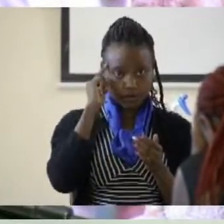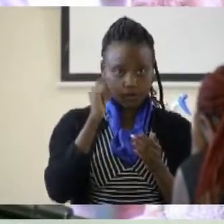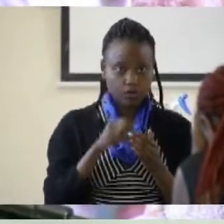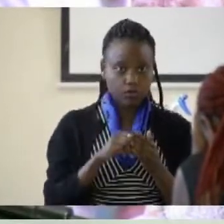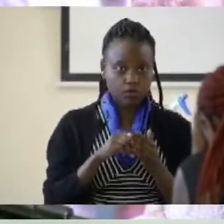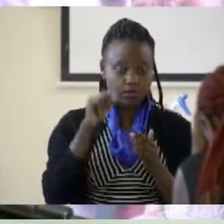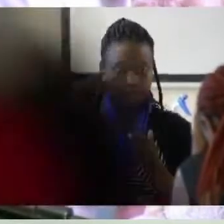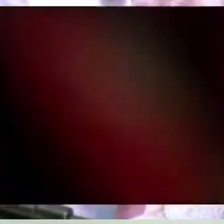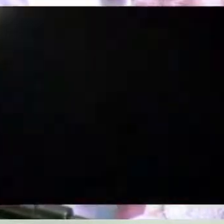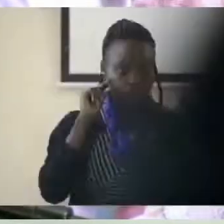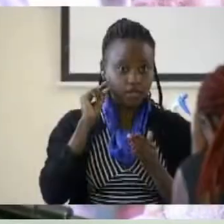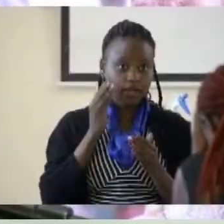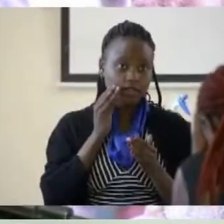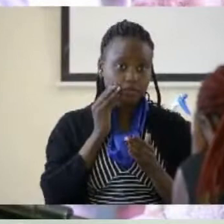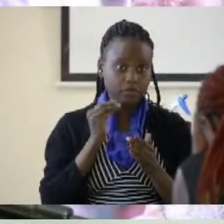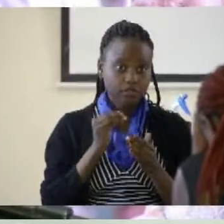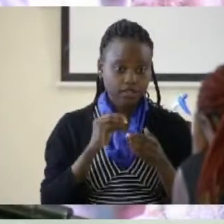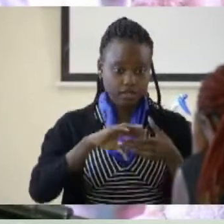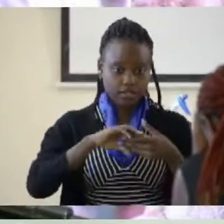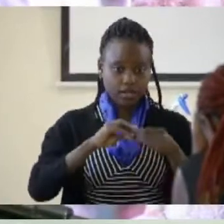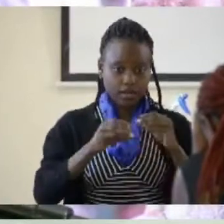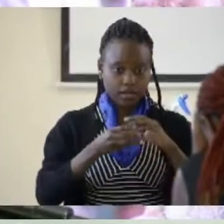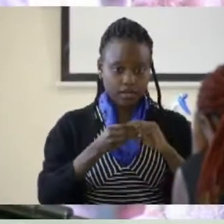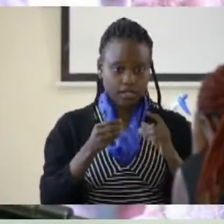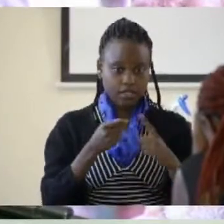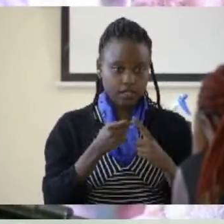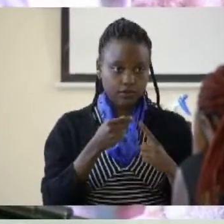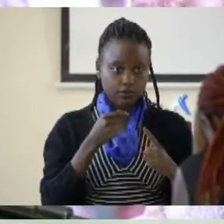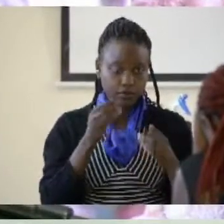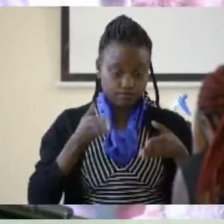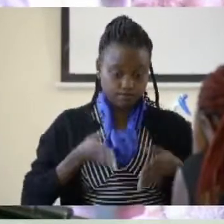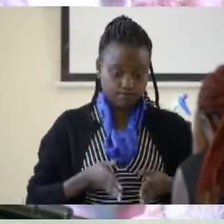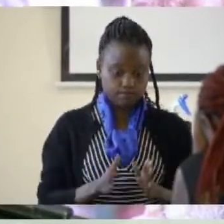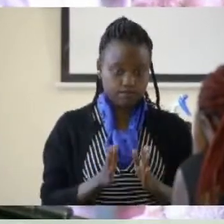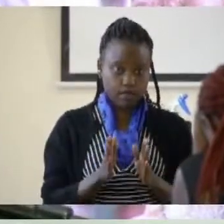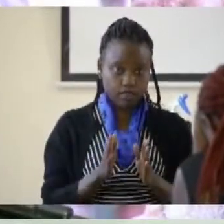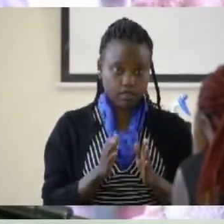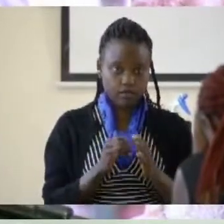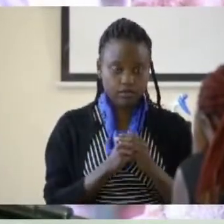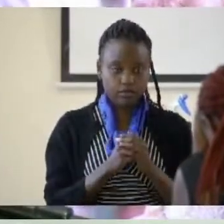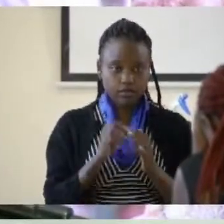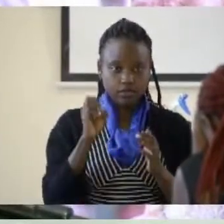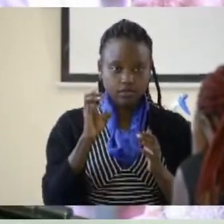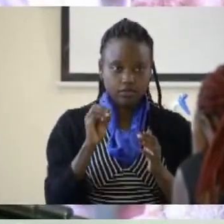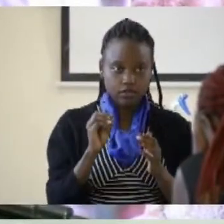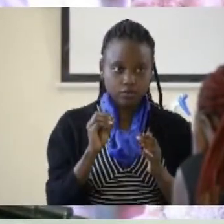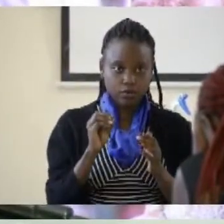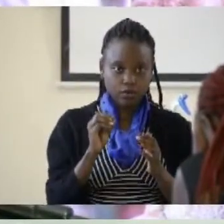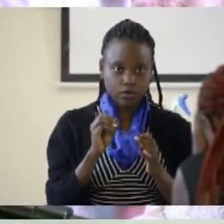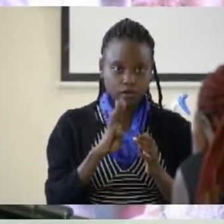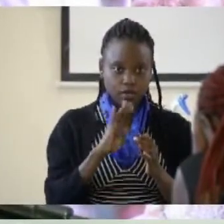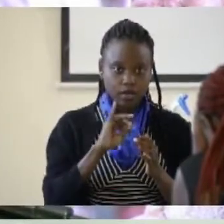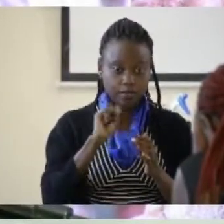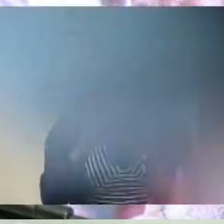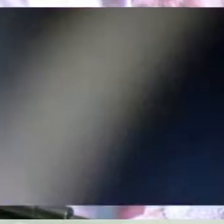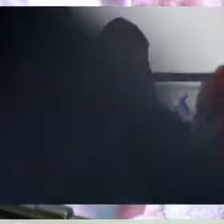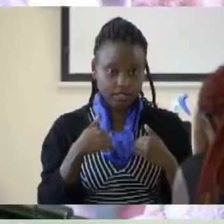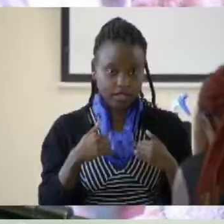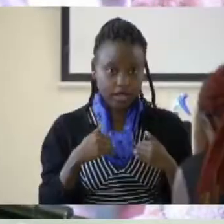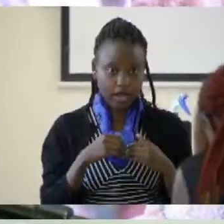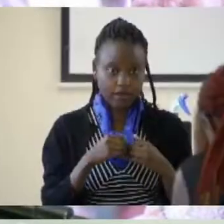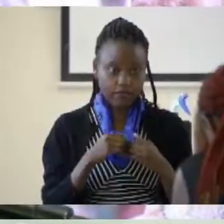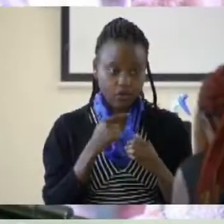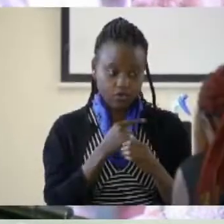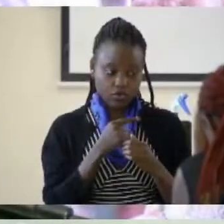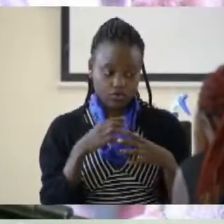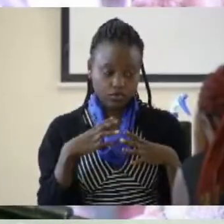gendered experiences are created right from birth. So you already have a bias against probably commercial sex